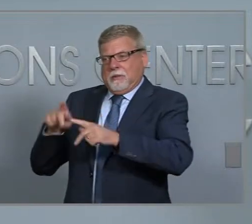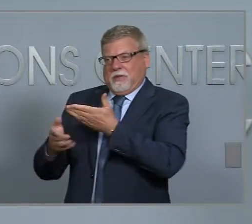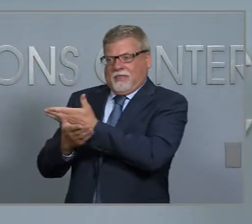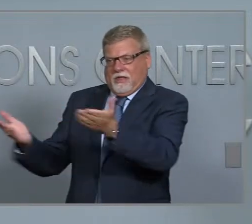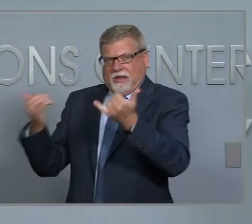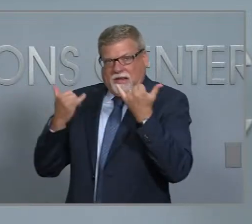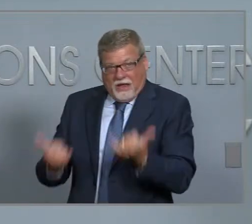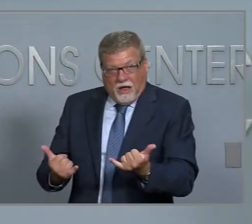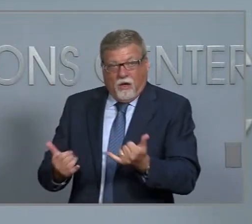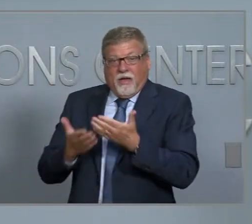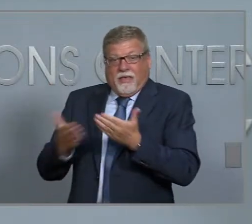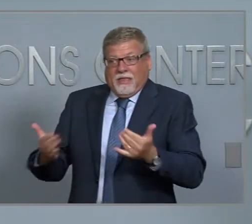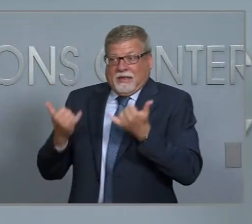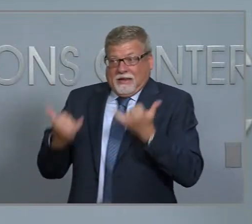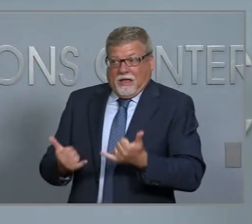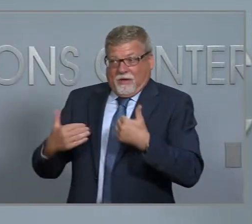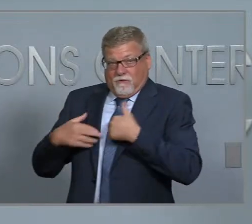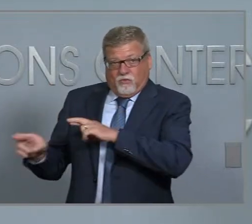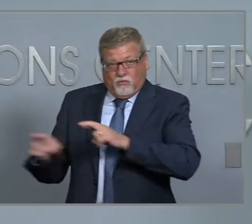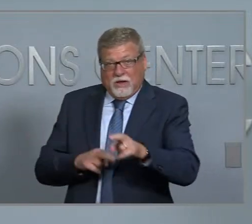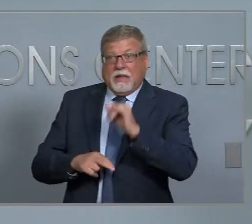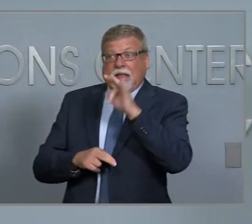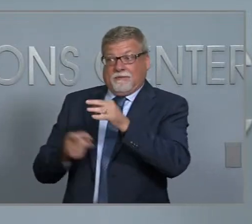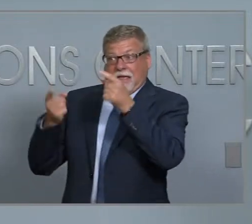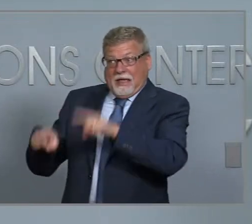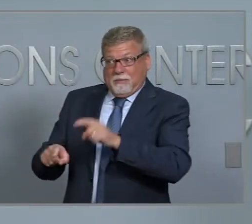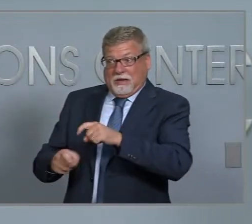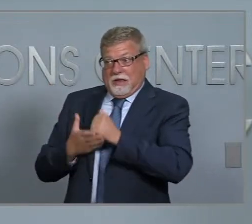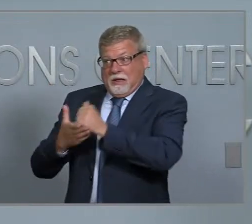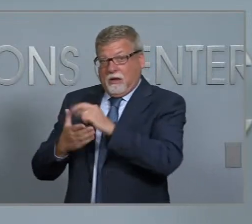on what other programs federally could be turned on.